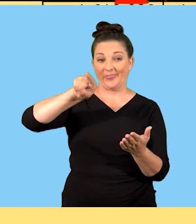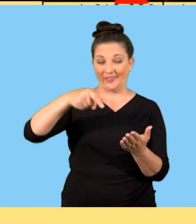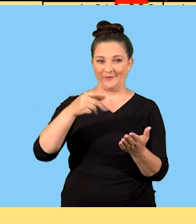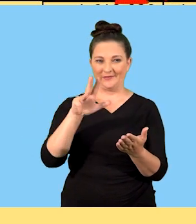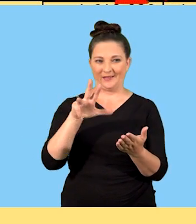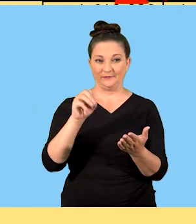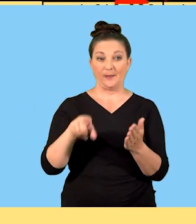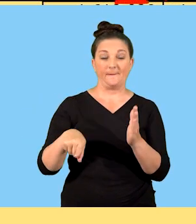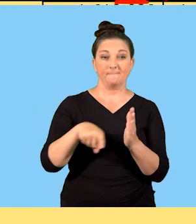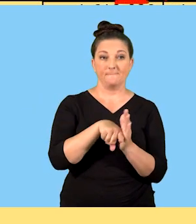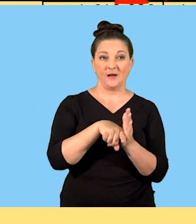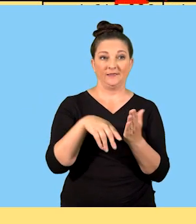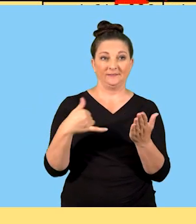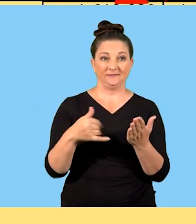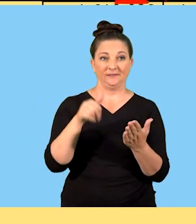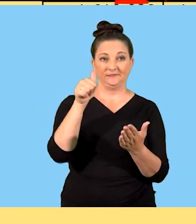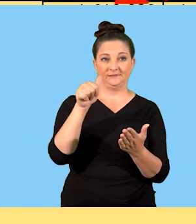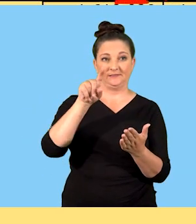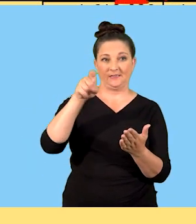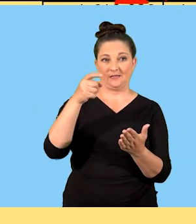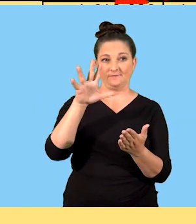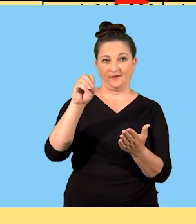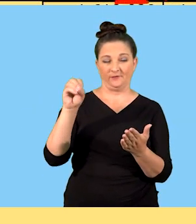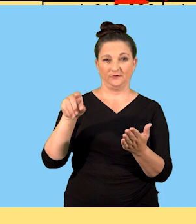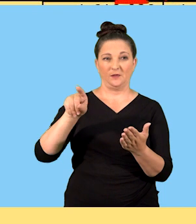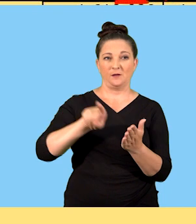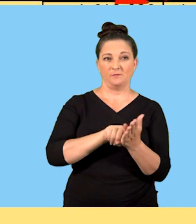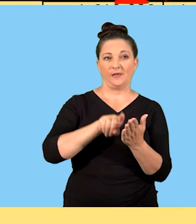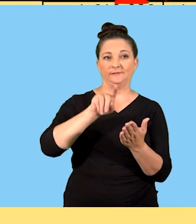6,500 minus 10,000 minus